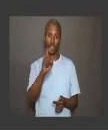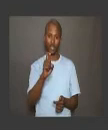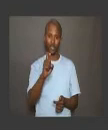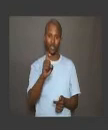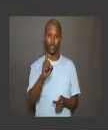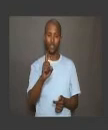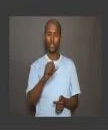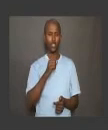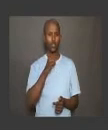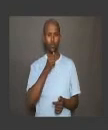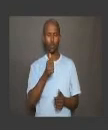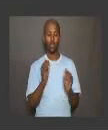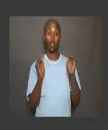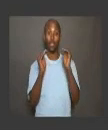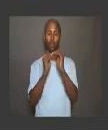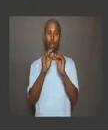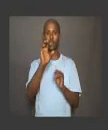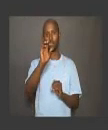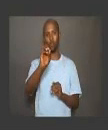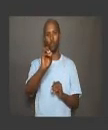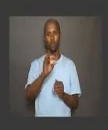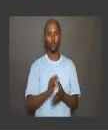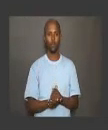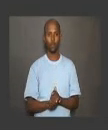x do not equal 0.